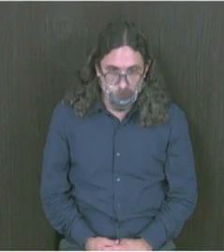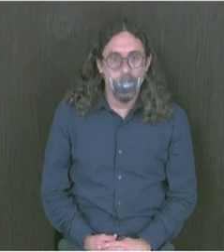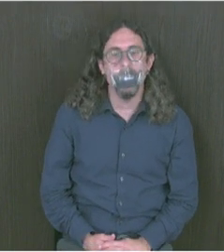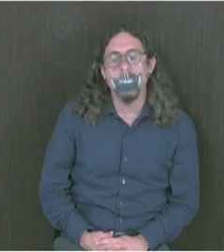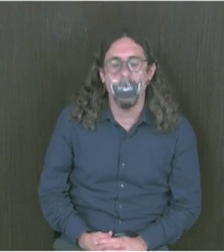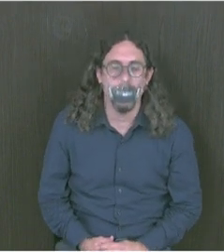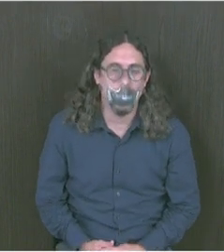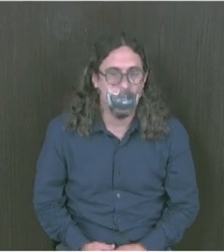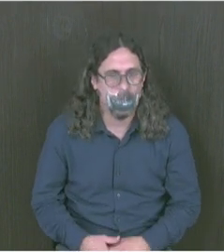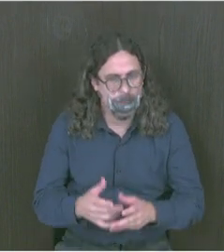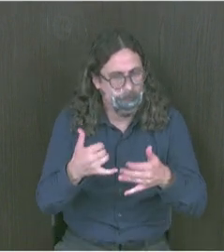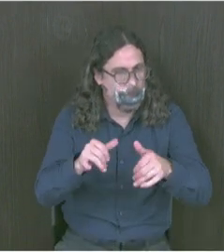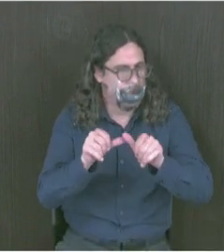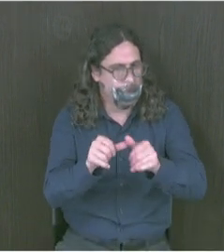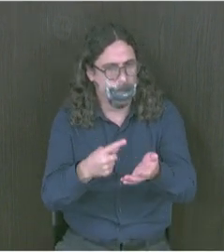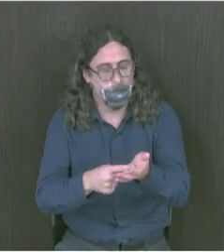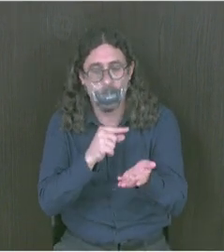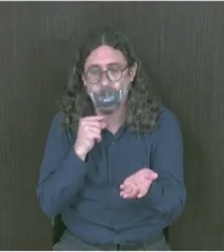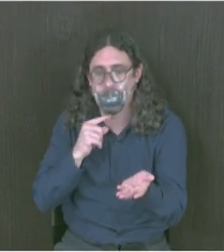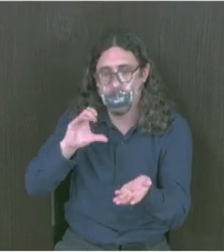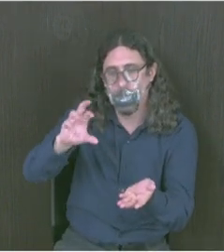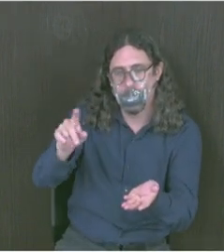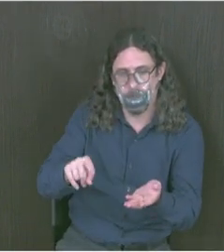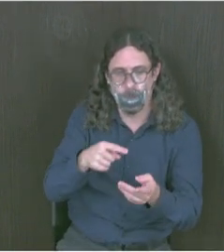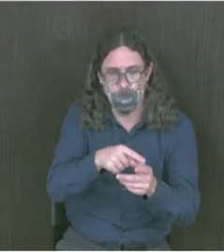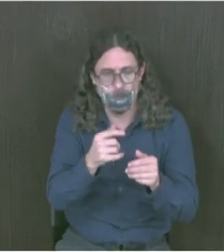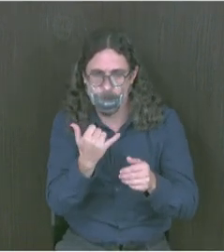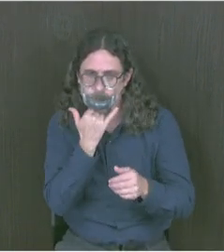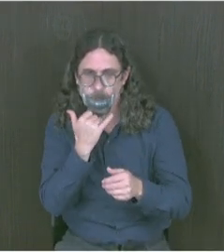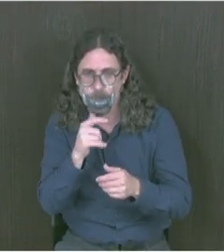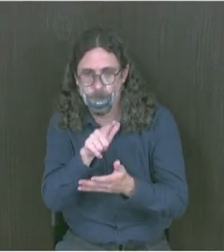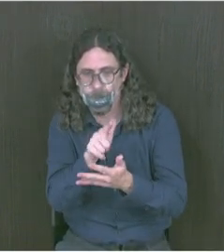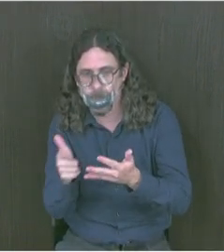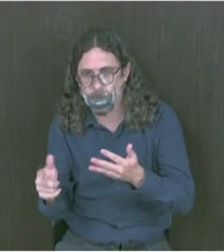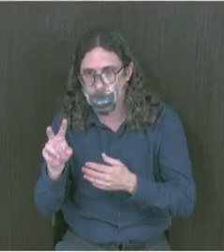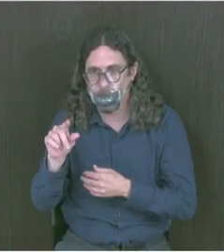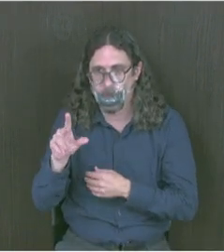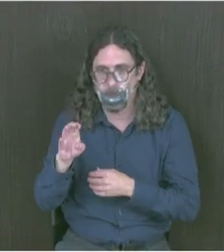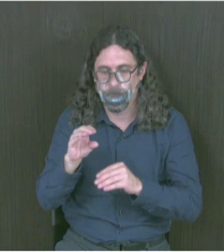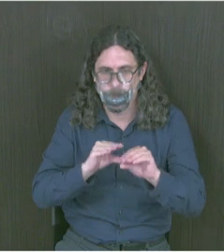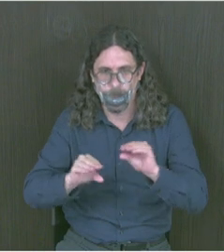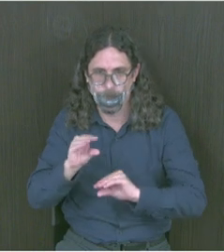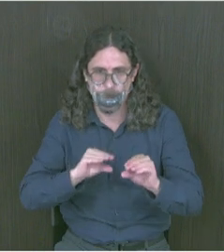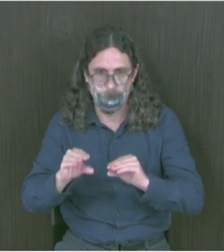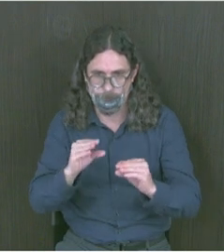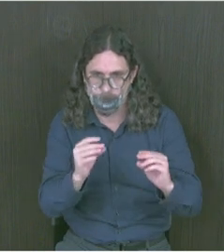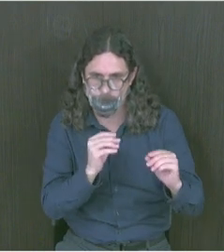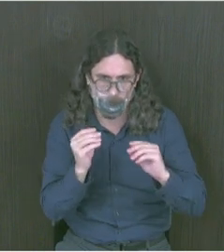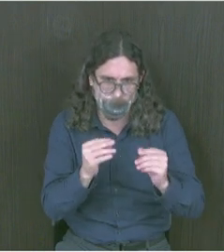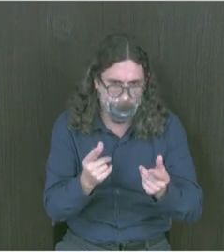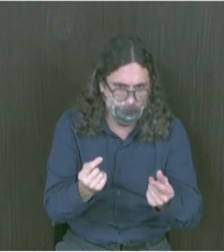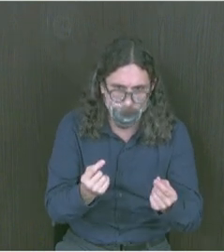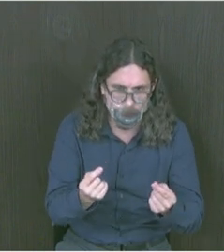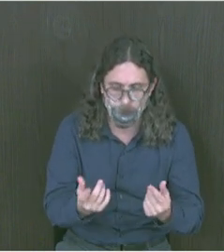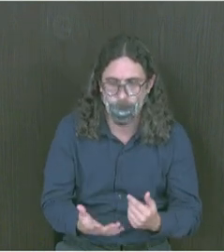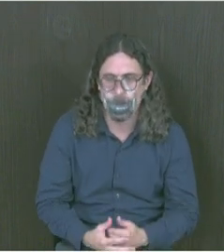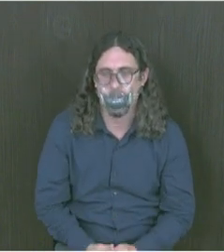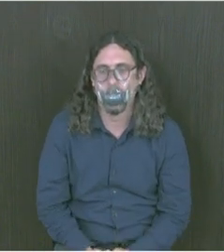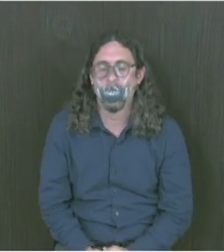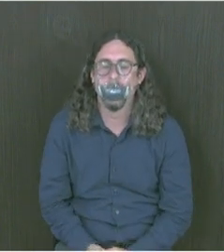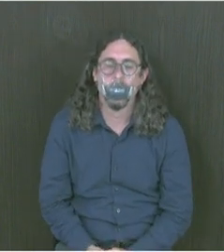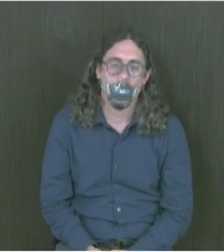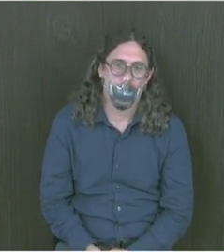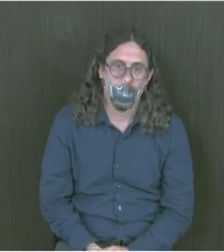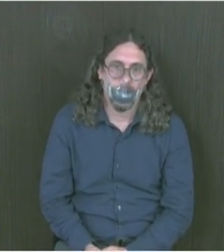We have a bound volume, which contains within it first volume 1221 and immediately following